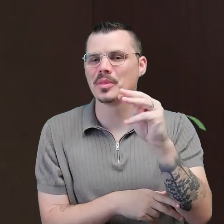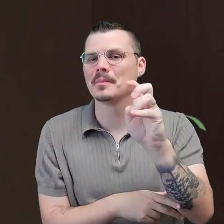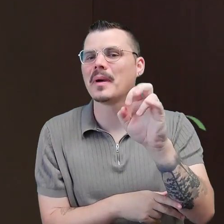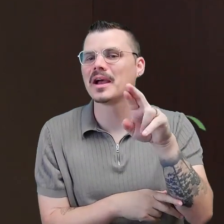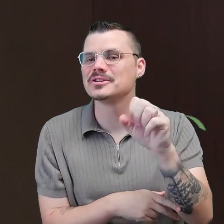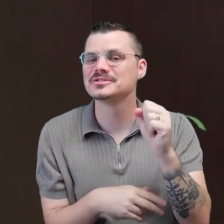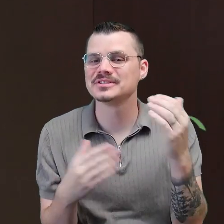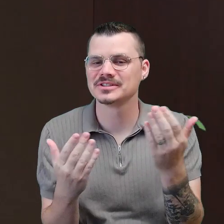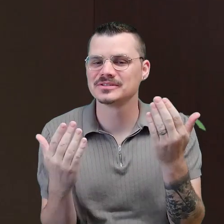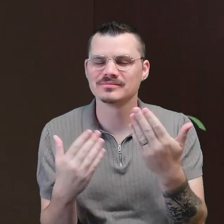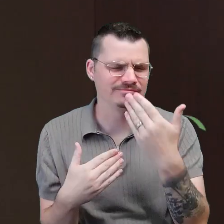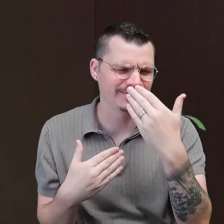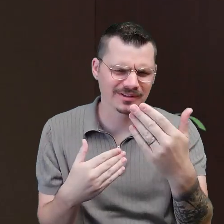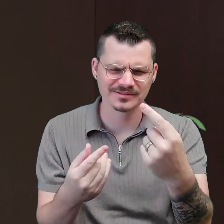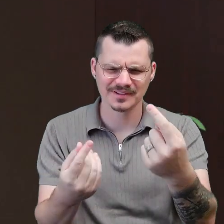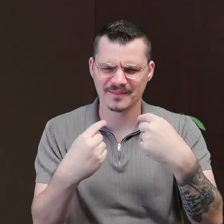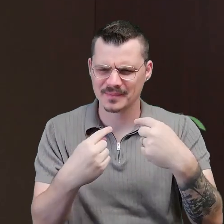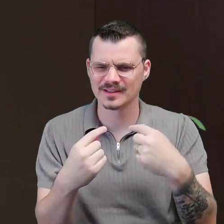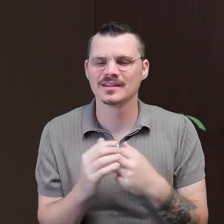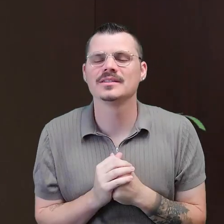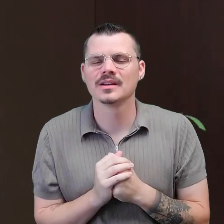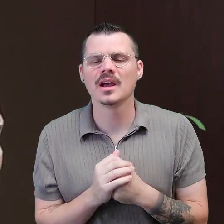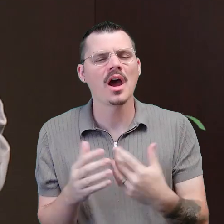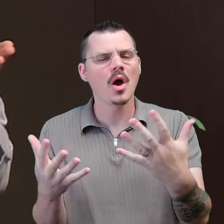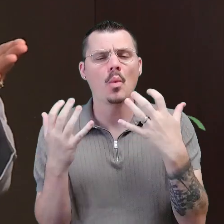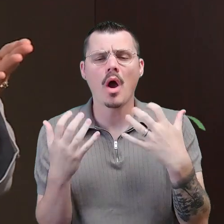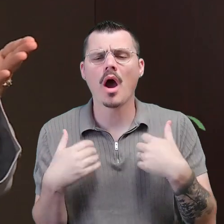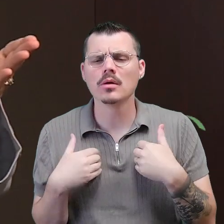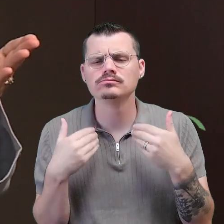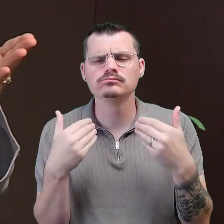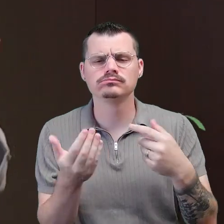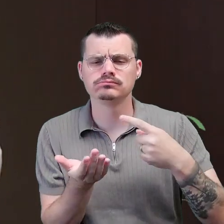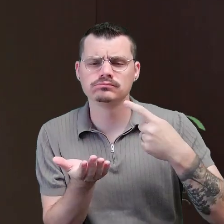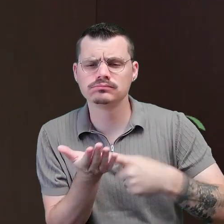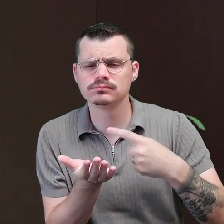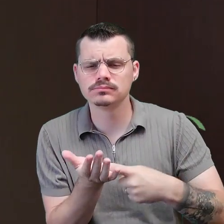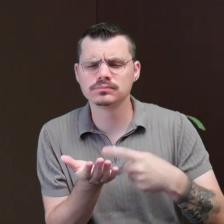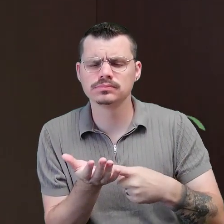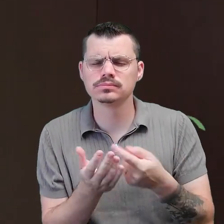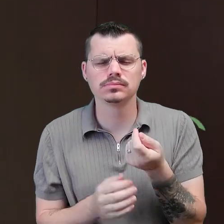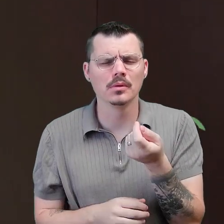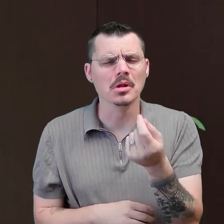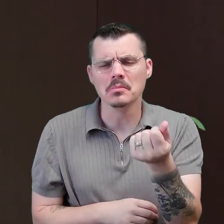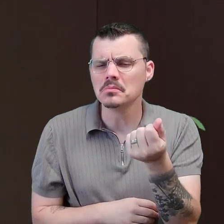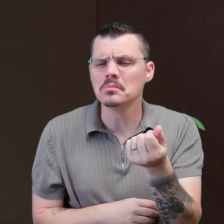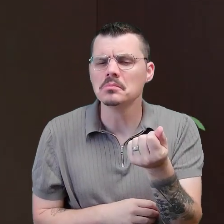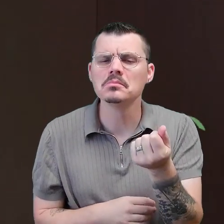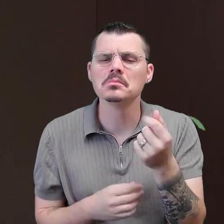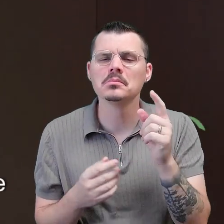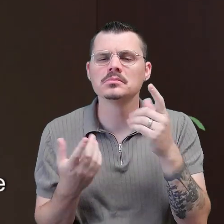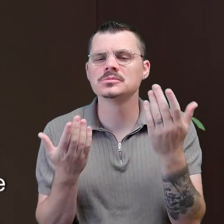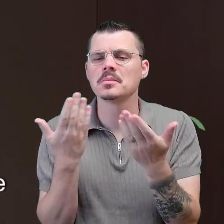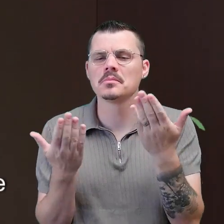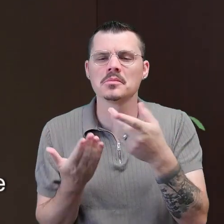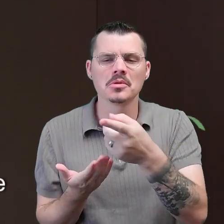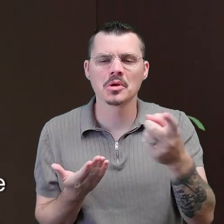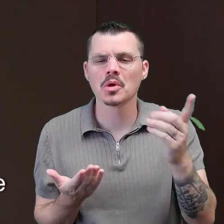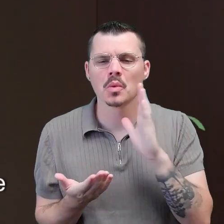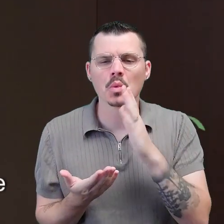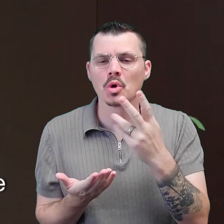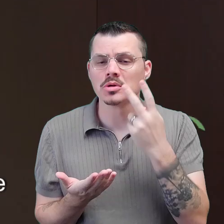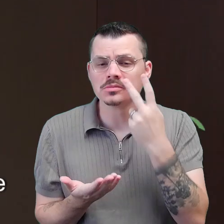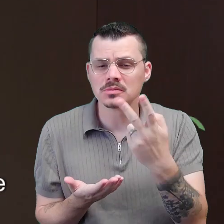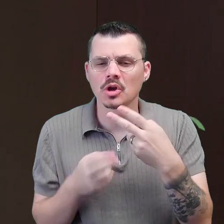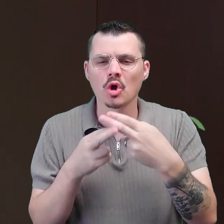Ruth Myers here. Thanks for coming. Wanted to talk for just a little while on something you'll